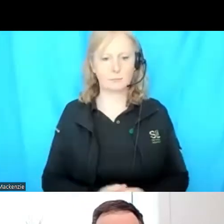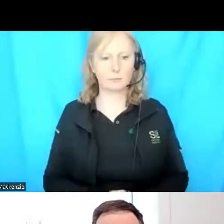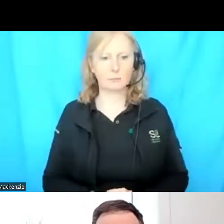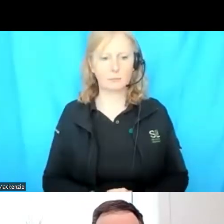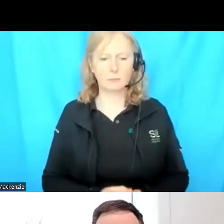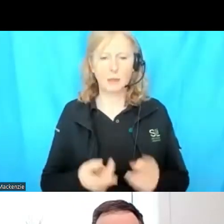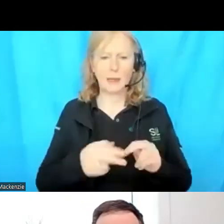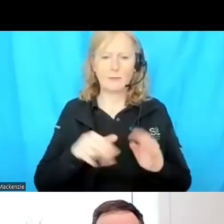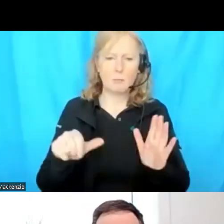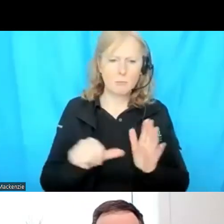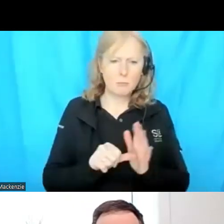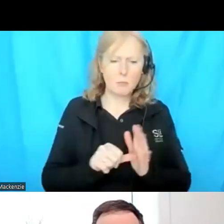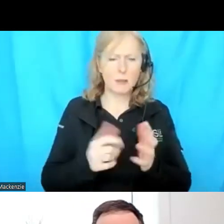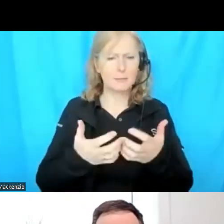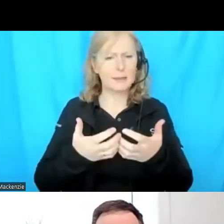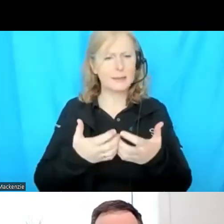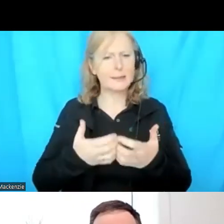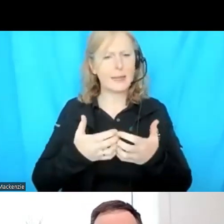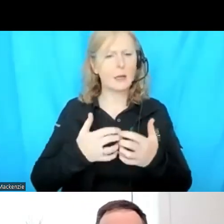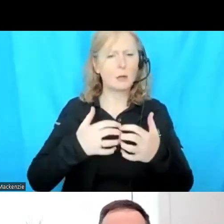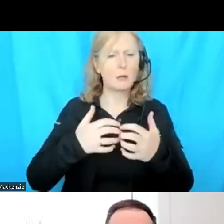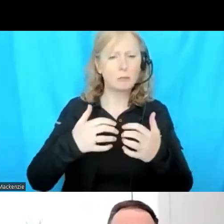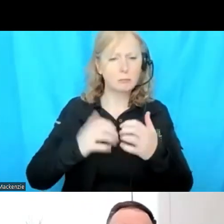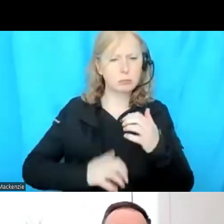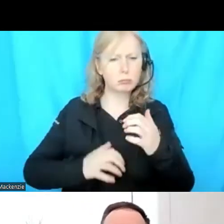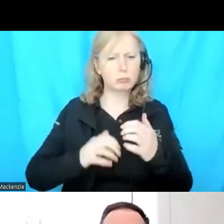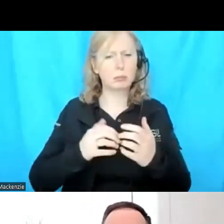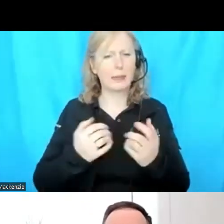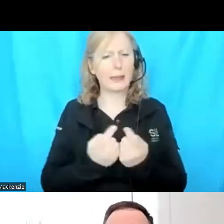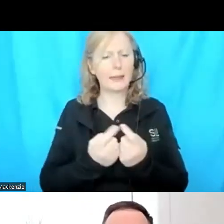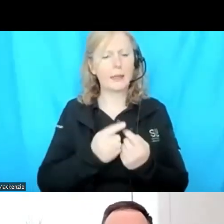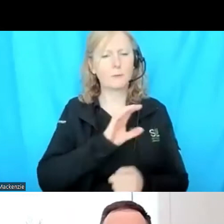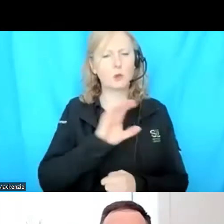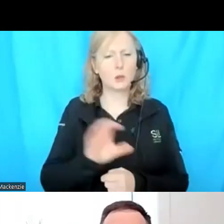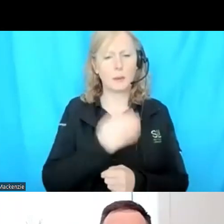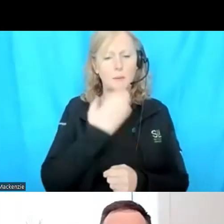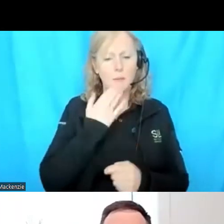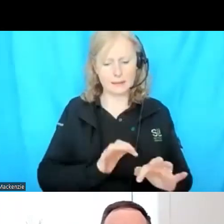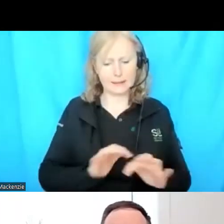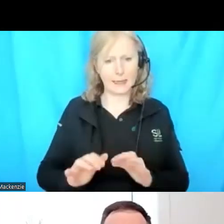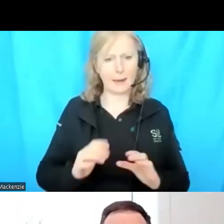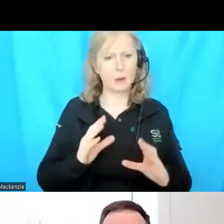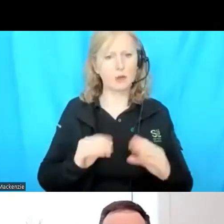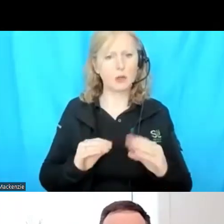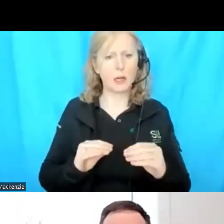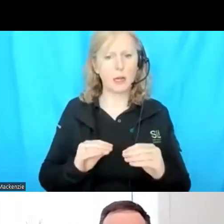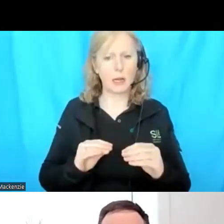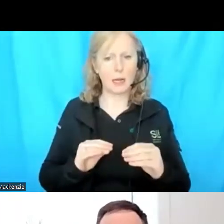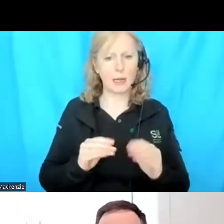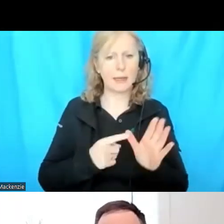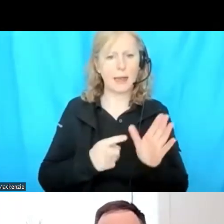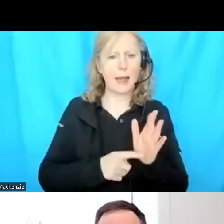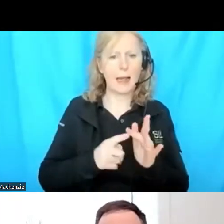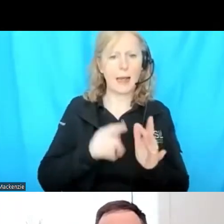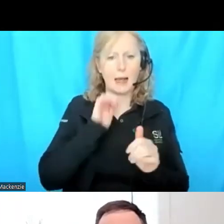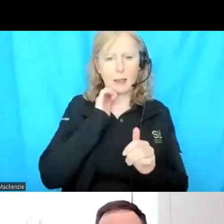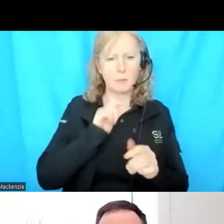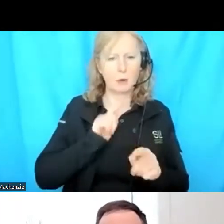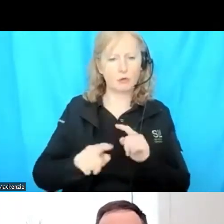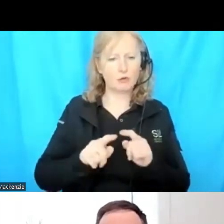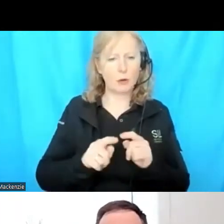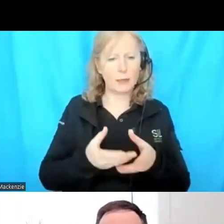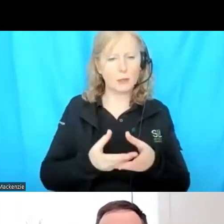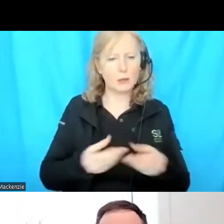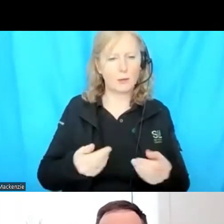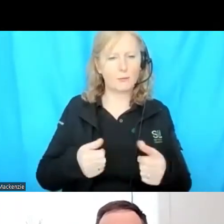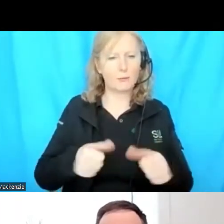at all or technical difficulties using Zoom, please just type it into the chat and Ali will do his best behind the scenes to resolve that for